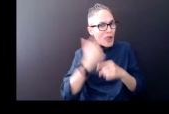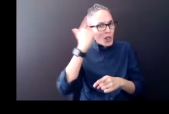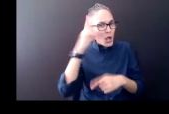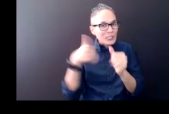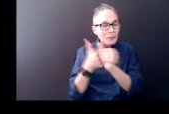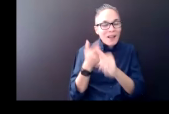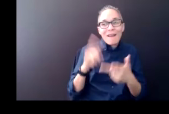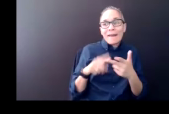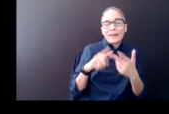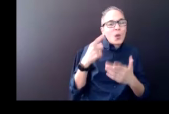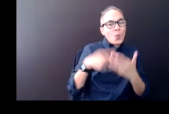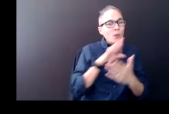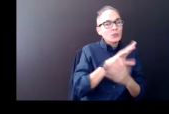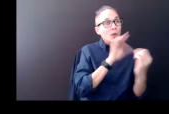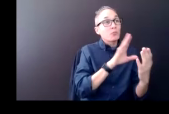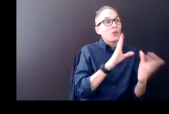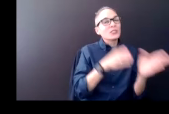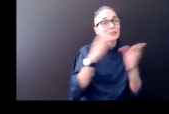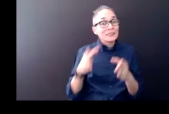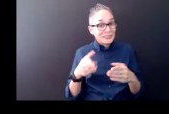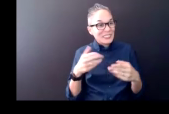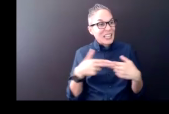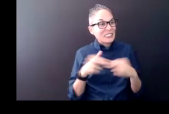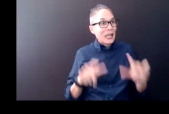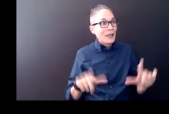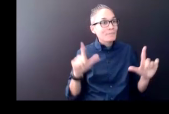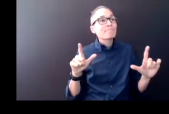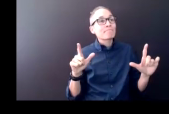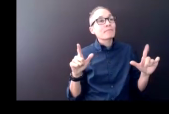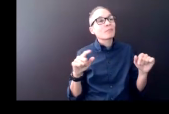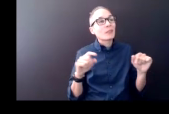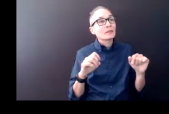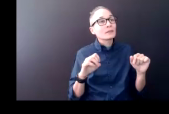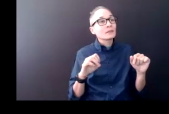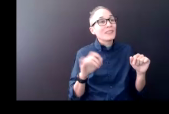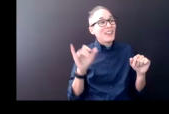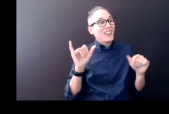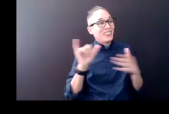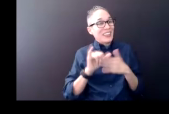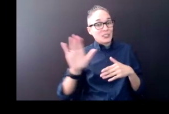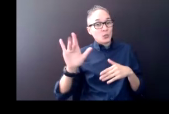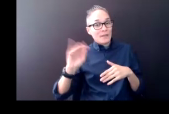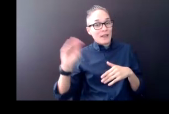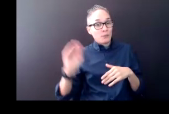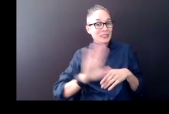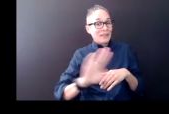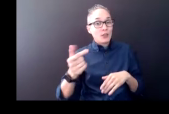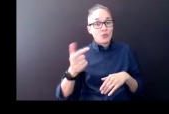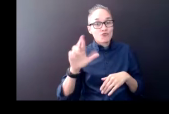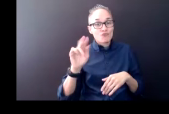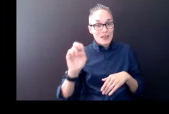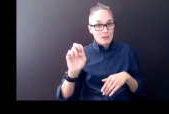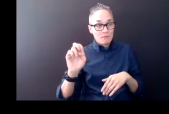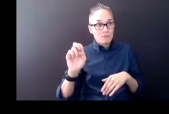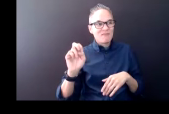approach? And then if you go to the next slide, Rick, and you can see that accounts for 25% of the grade. In this